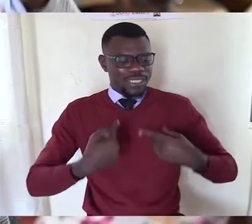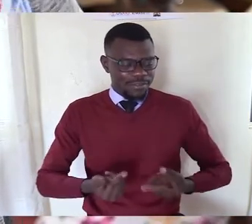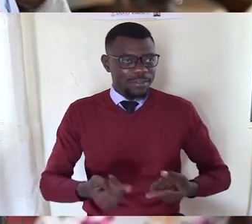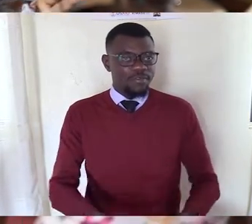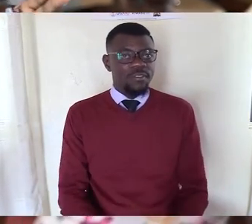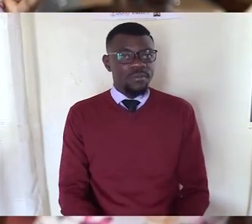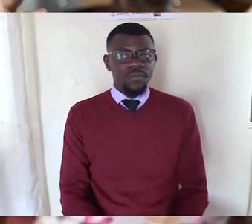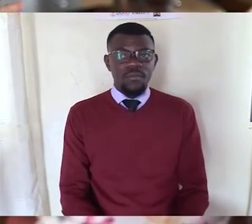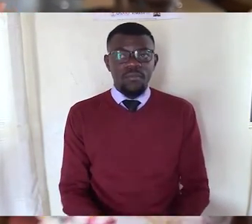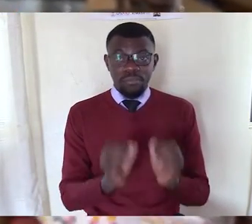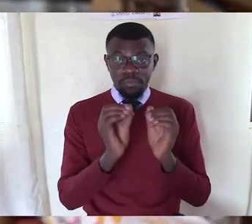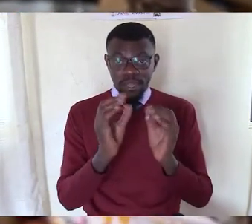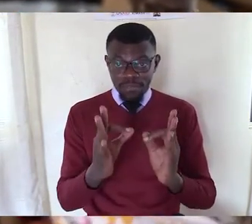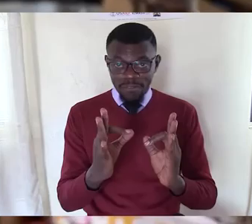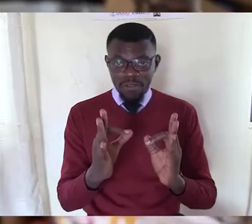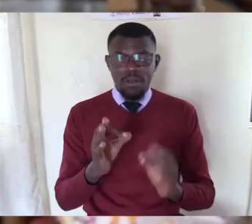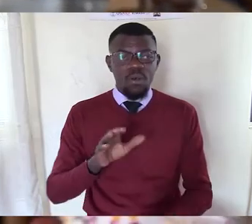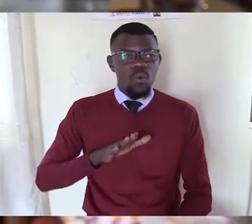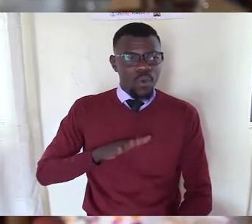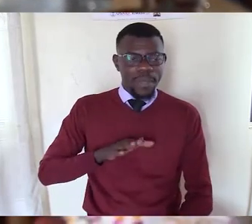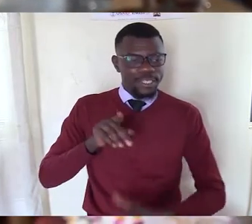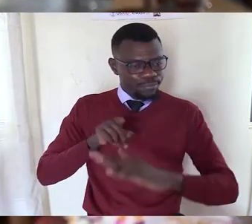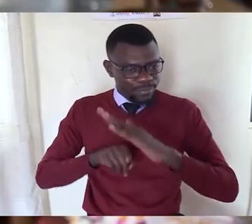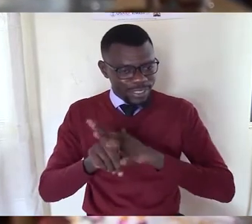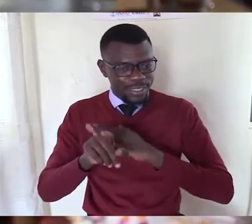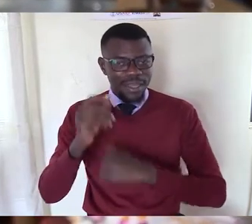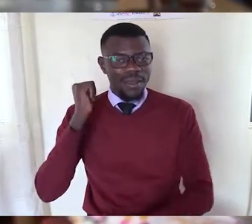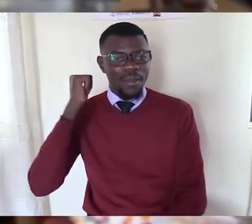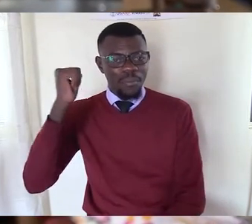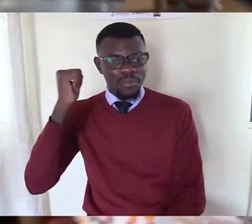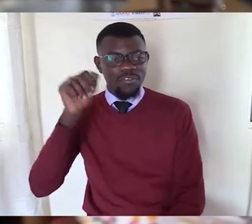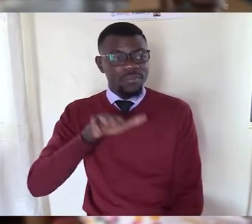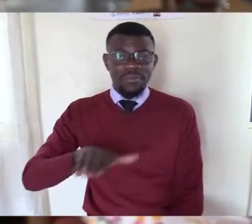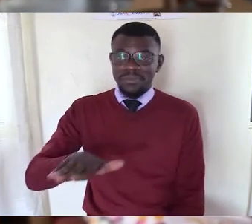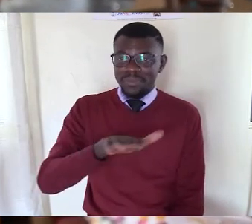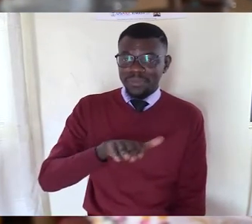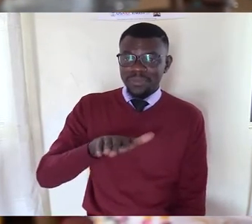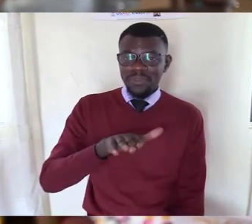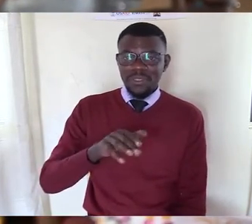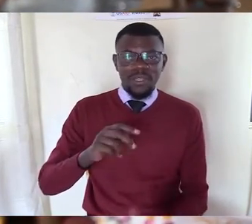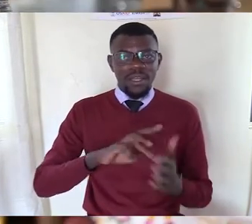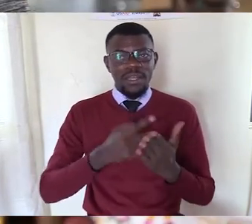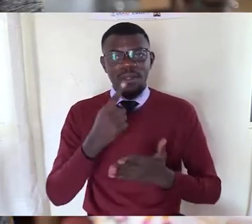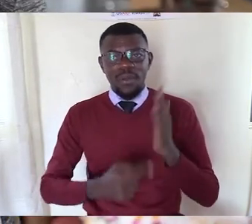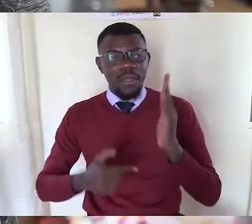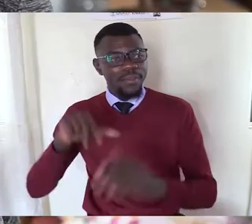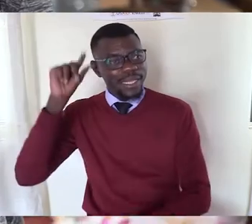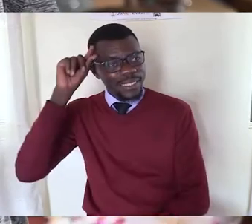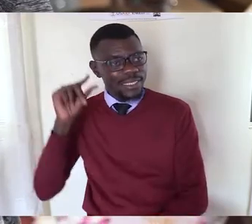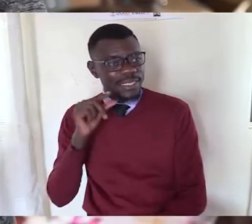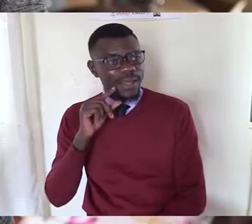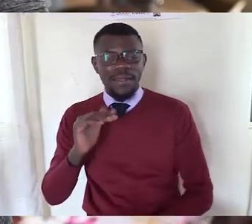if we have women in the political sphere, then it means we will also have gender